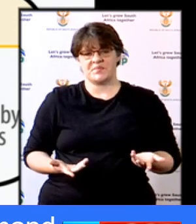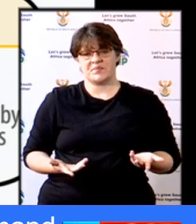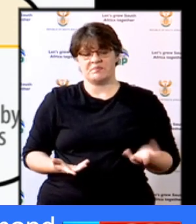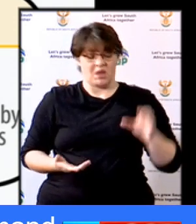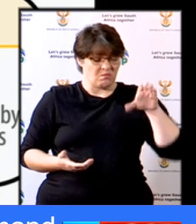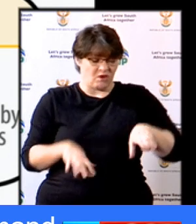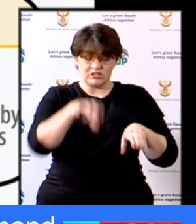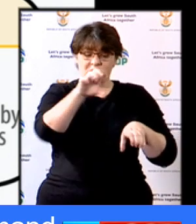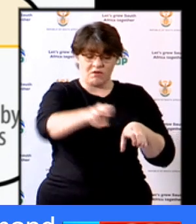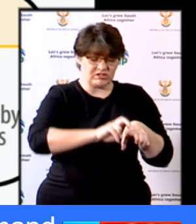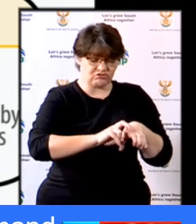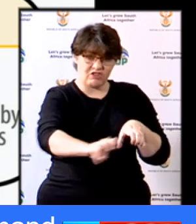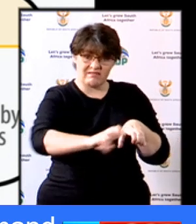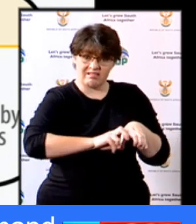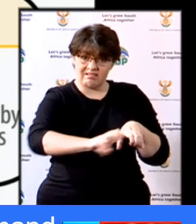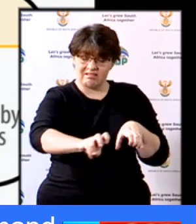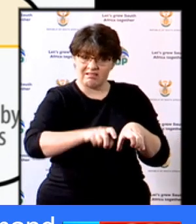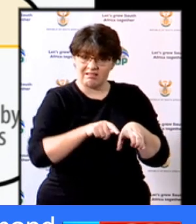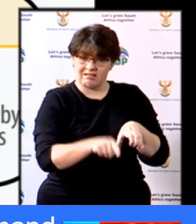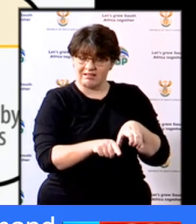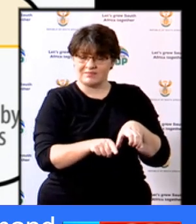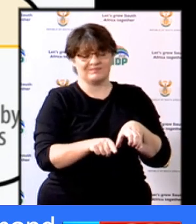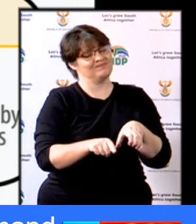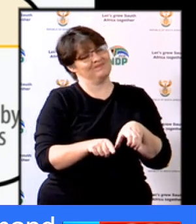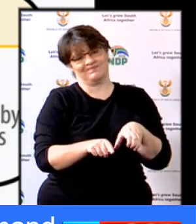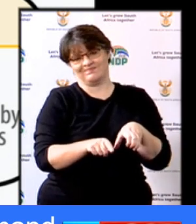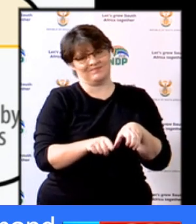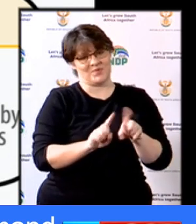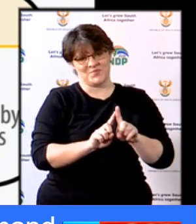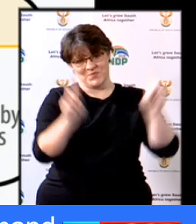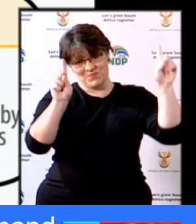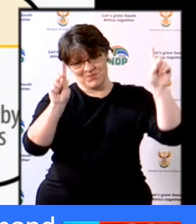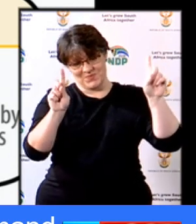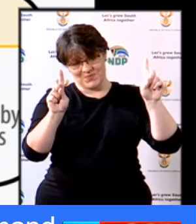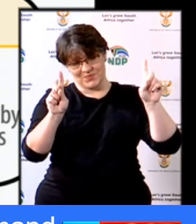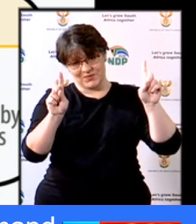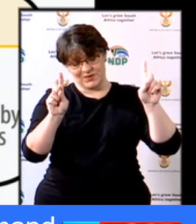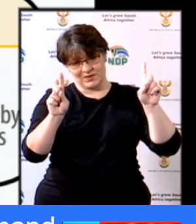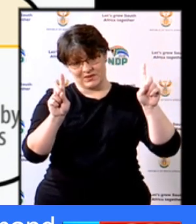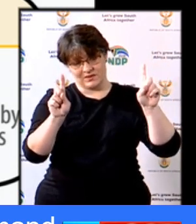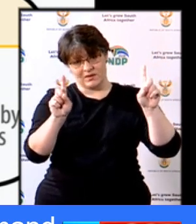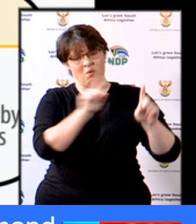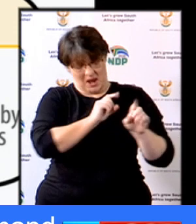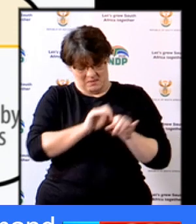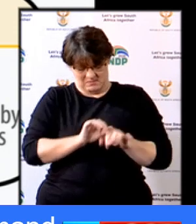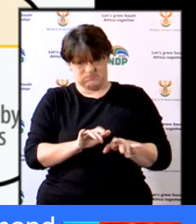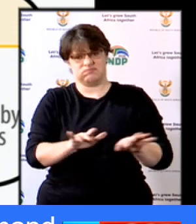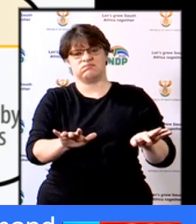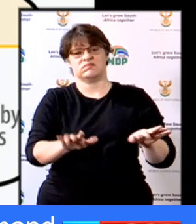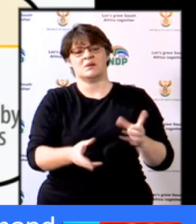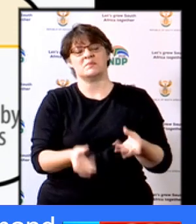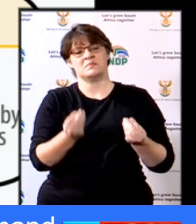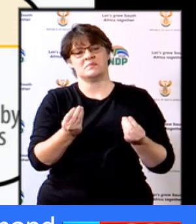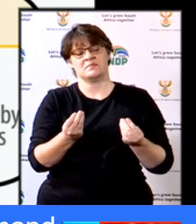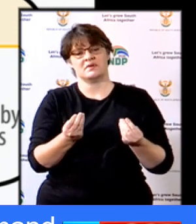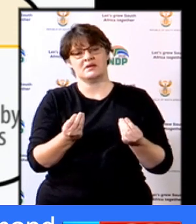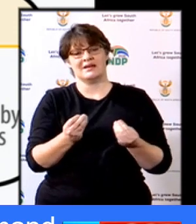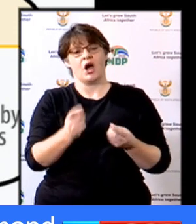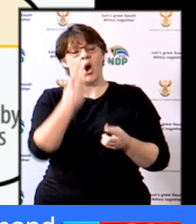the provinces is not permitted, with the exception of